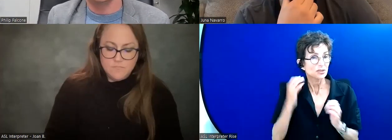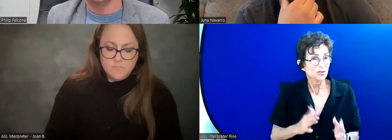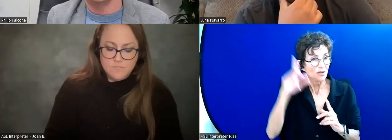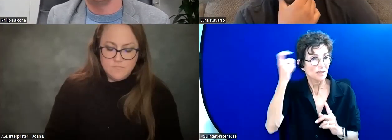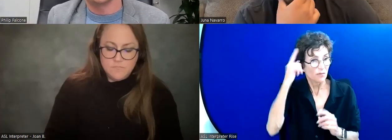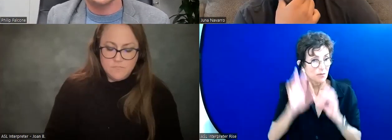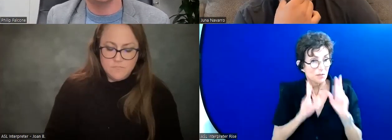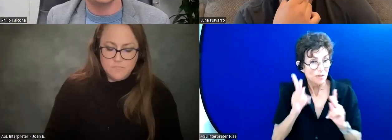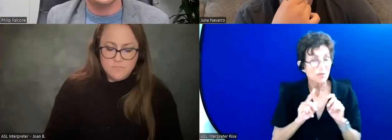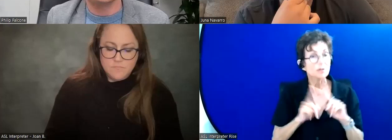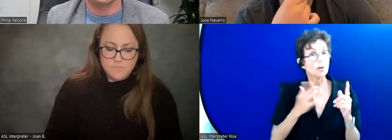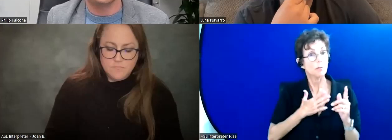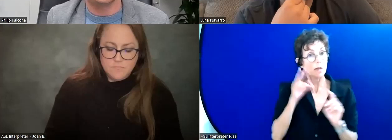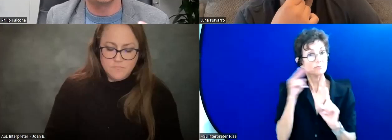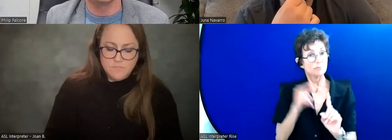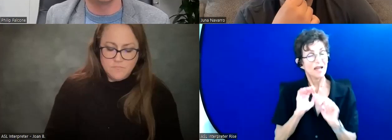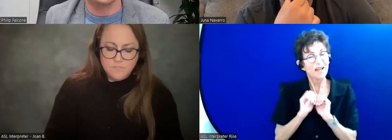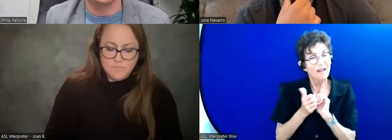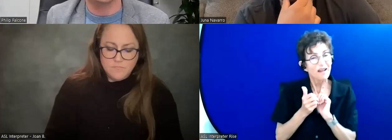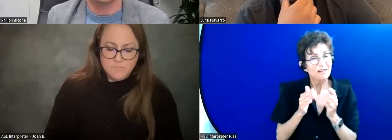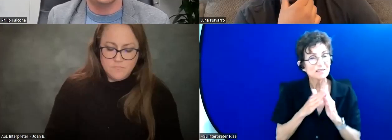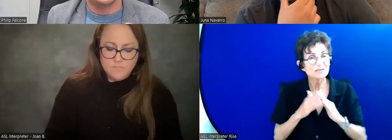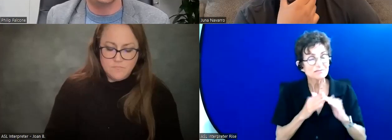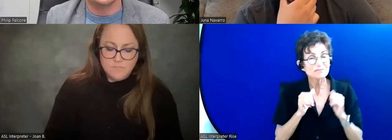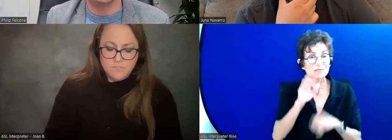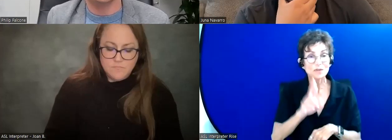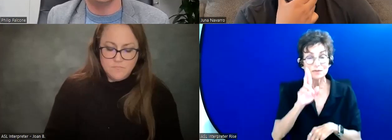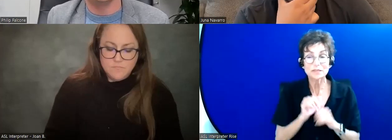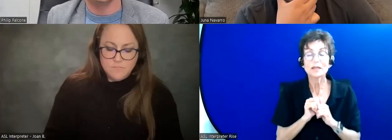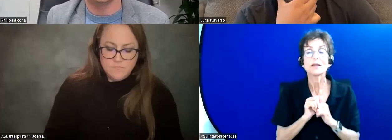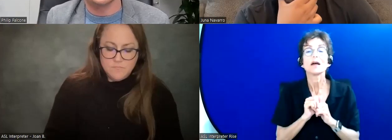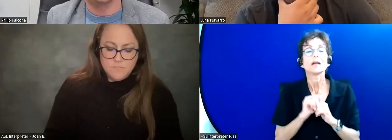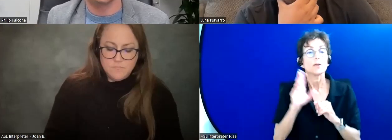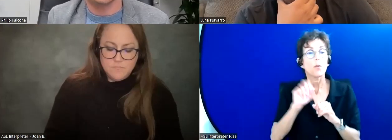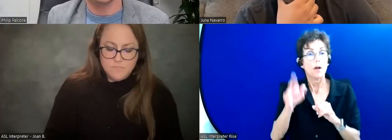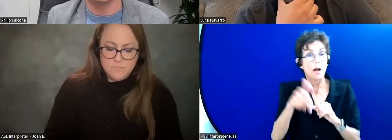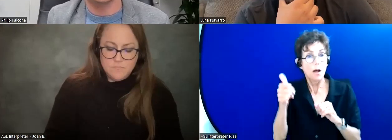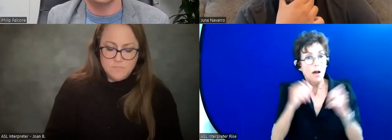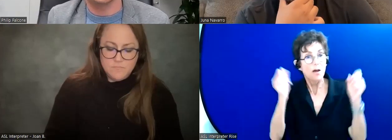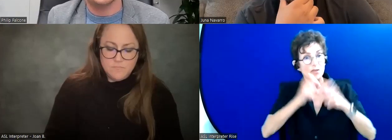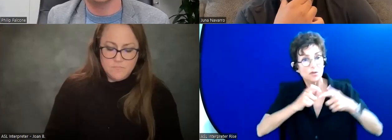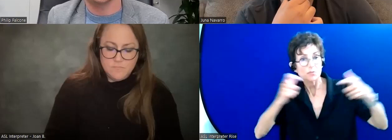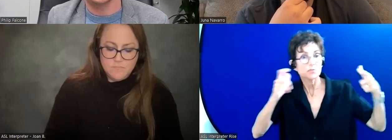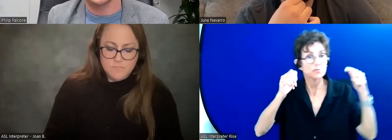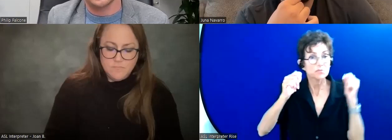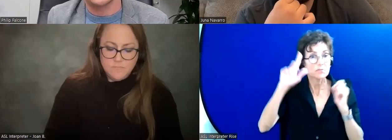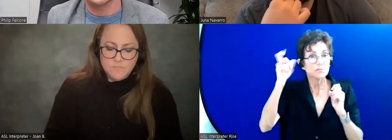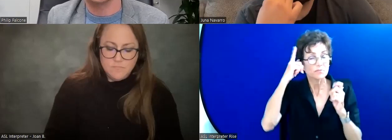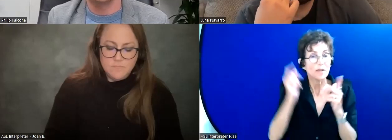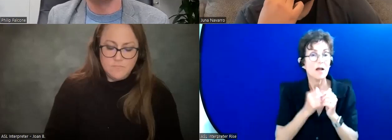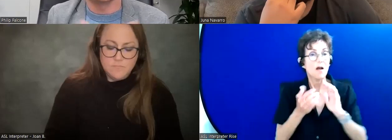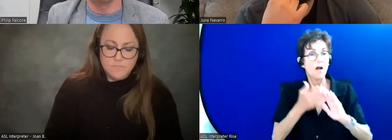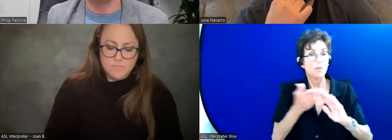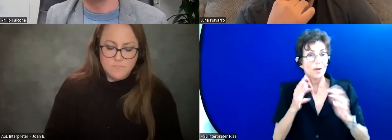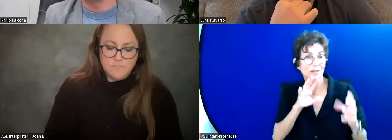or more macro kind of local governments operate in the public art space, as well as with